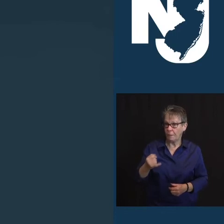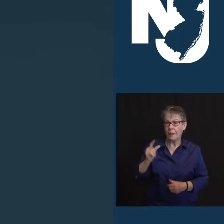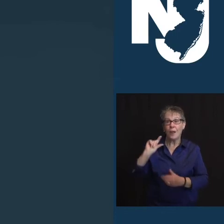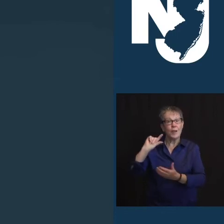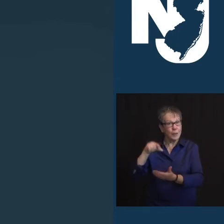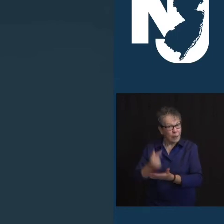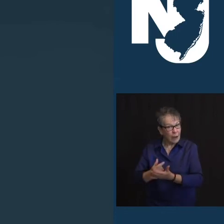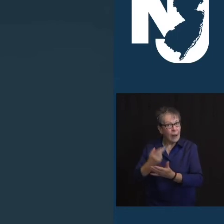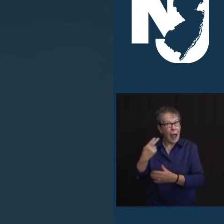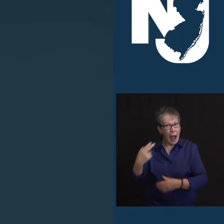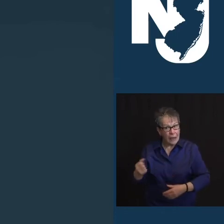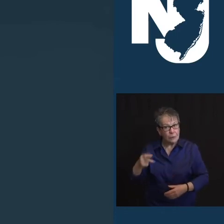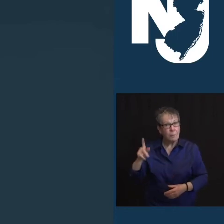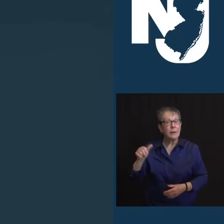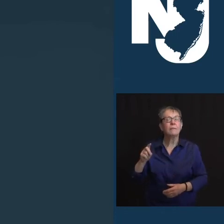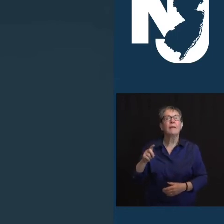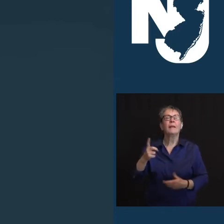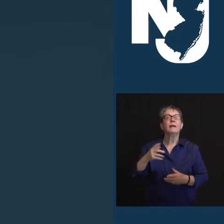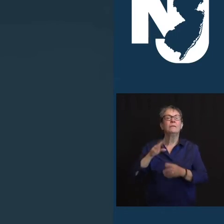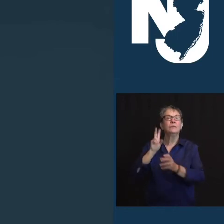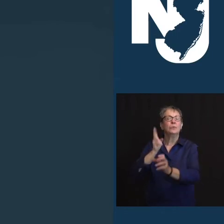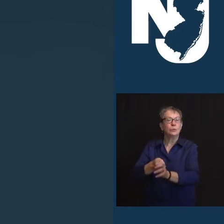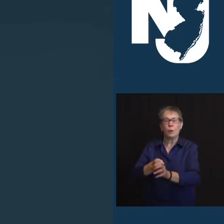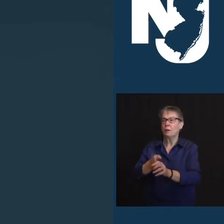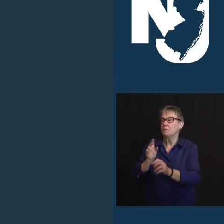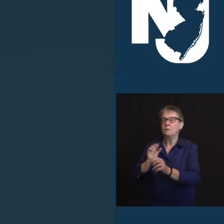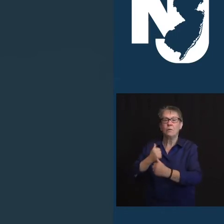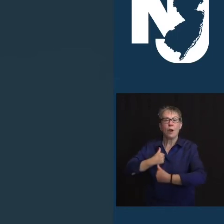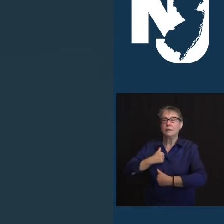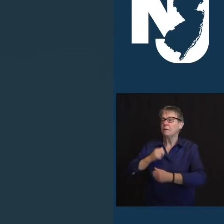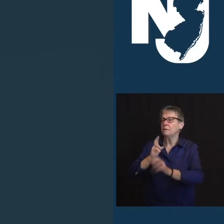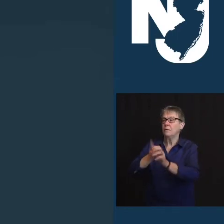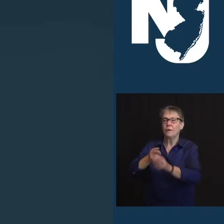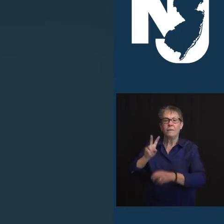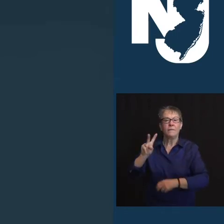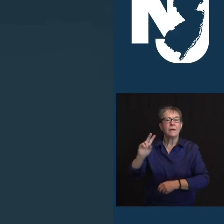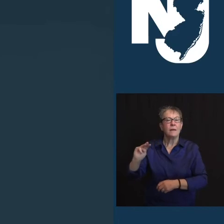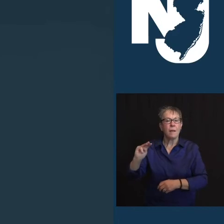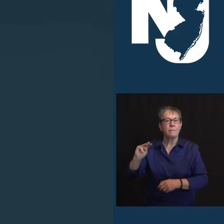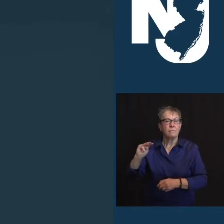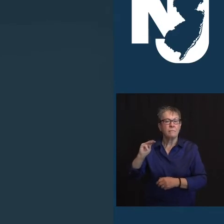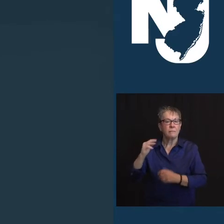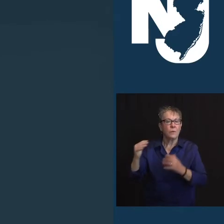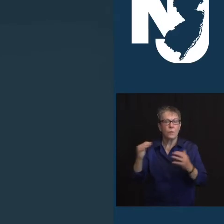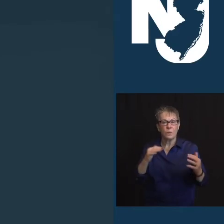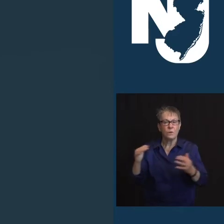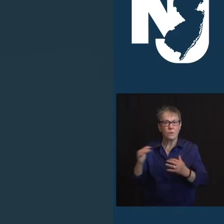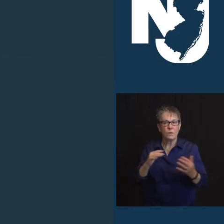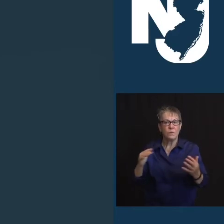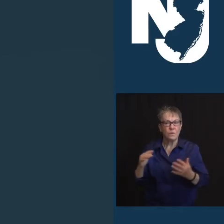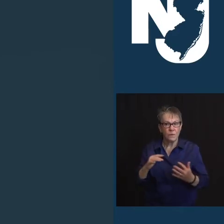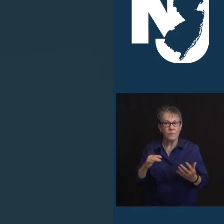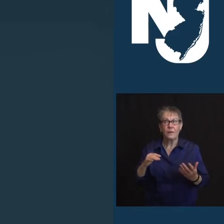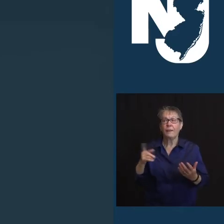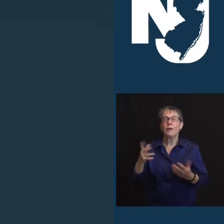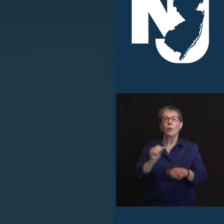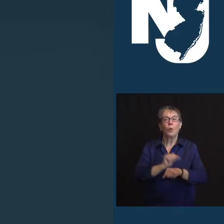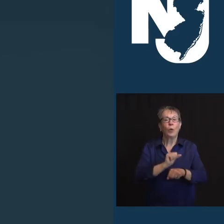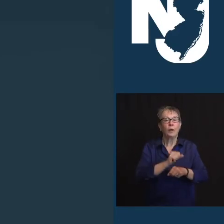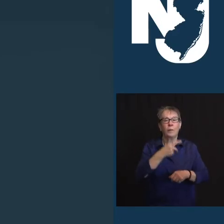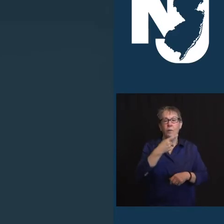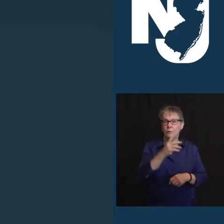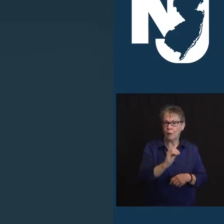in the Vietnam War. He worked as a mail carrier for the Postal Service and then gave another decade of service as a mail clerk for